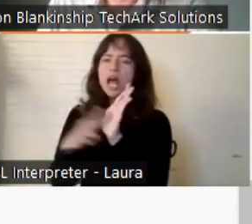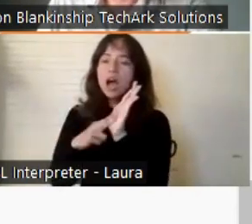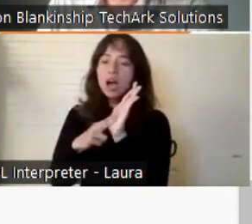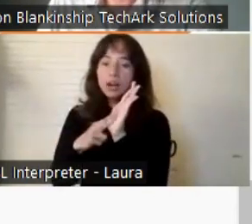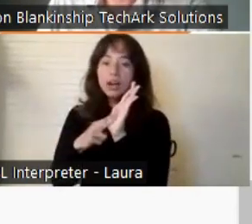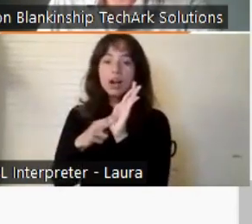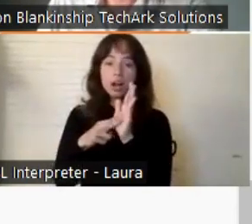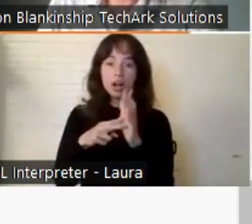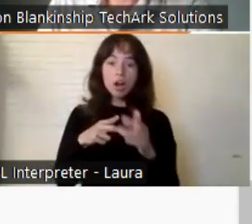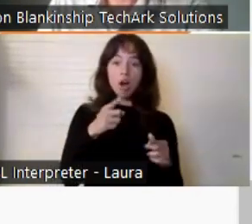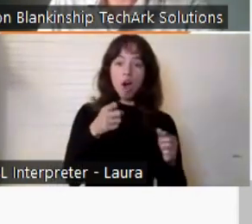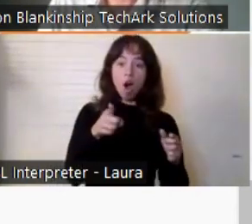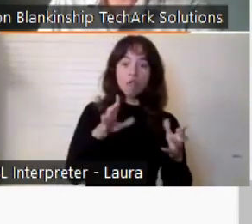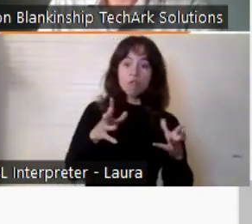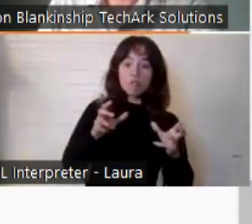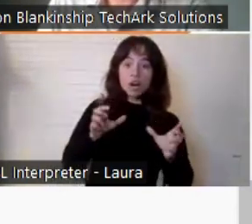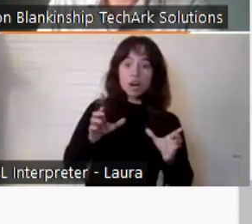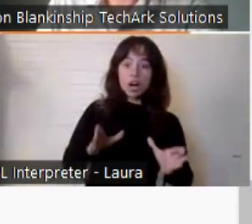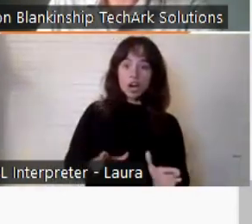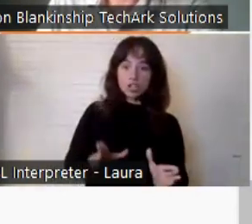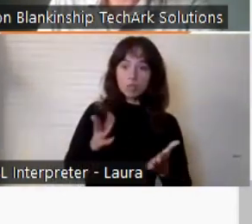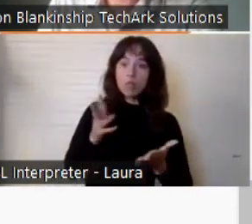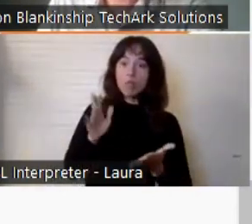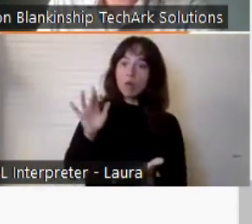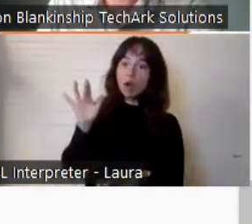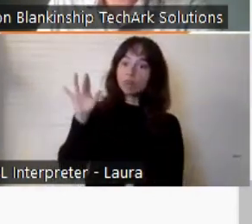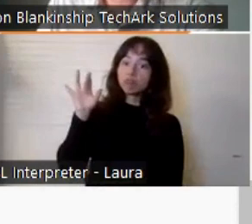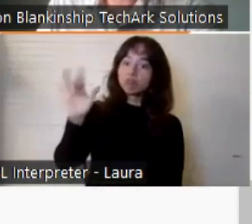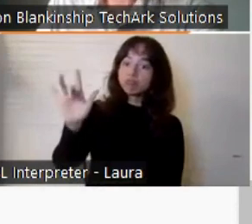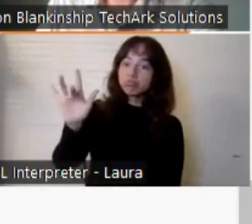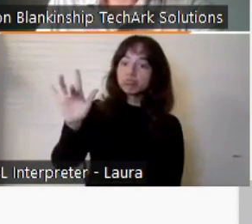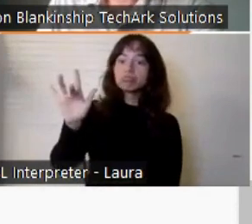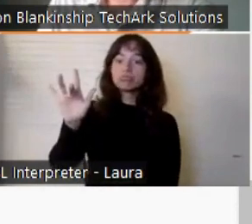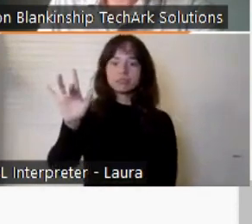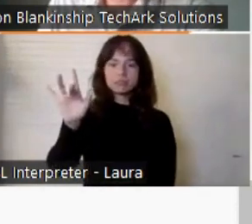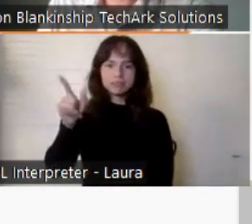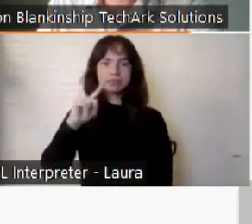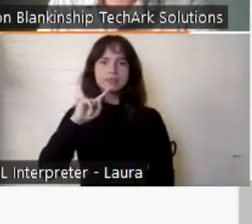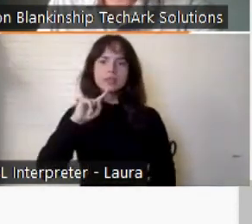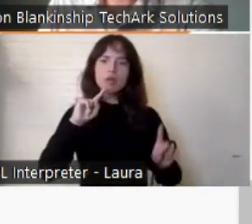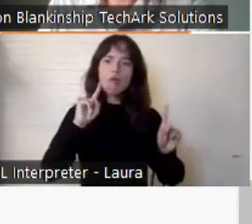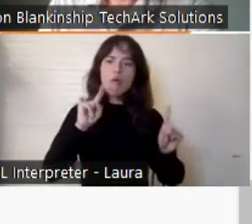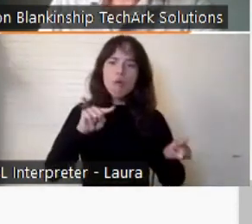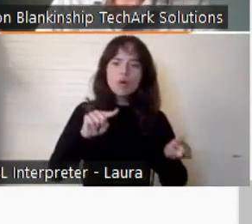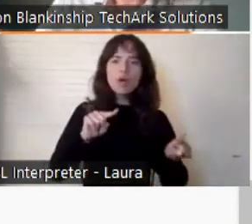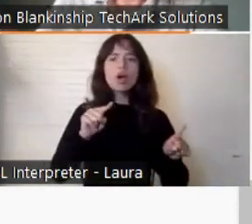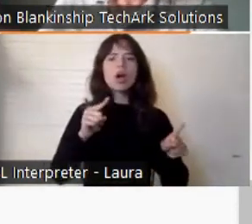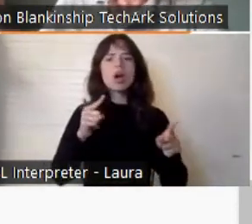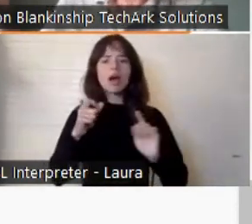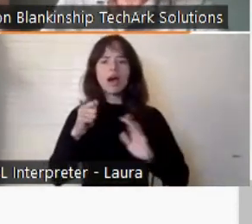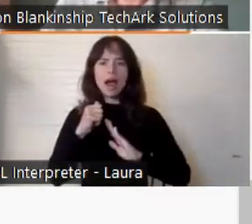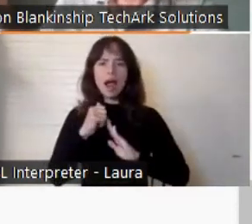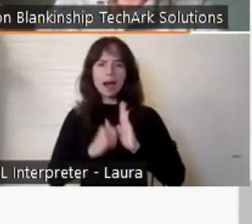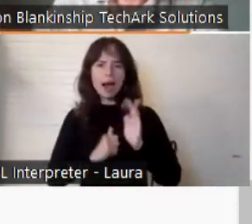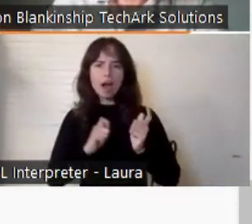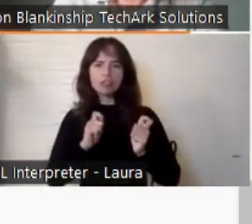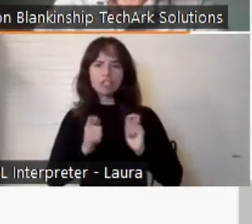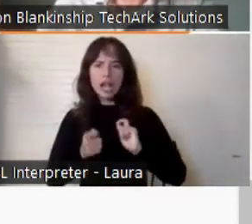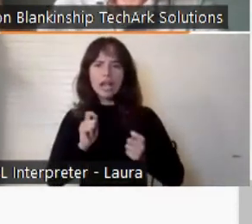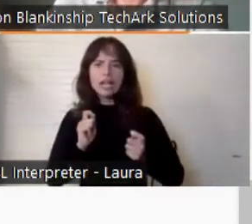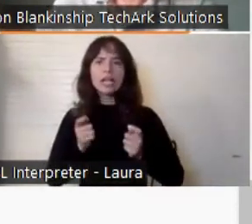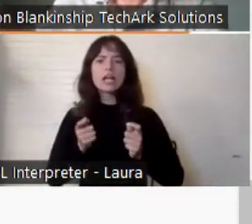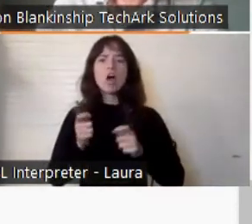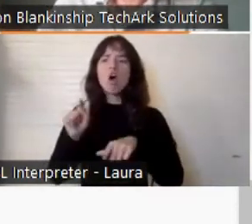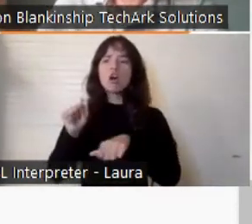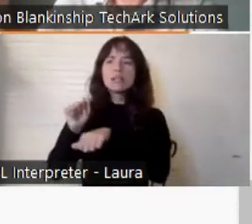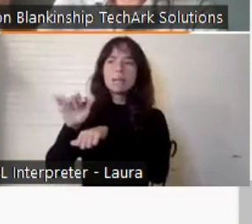in and update, place a new order, edit an existing order, make changes to their account. That's where we talk about